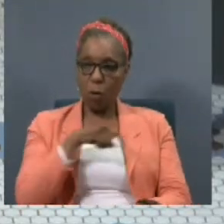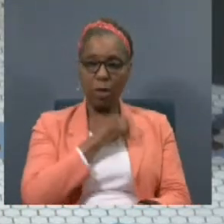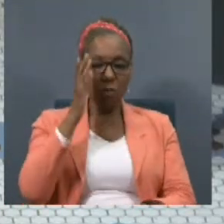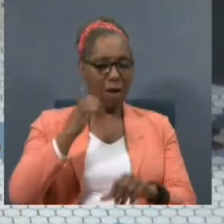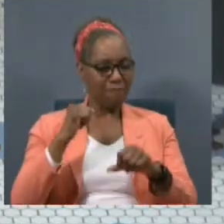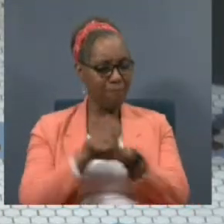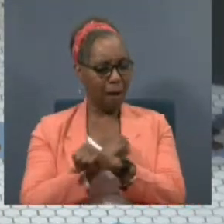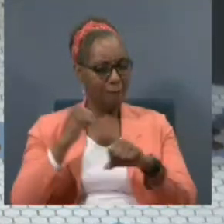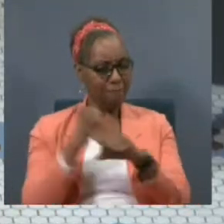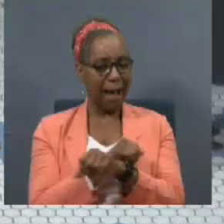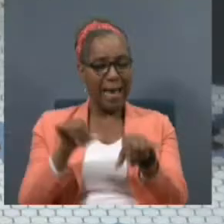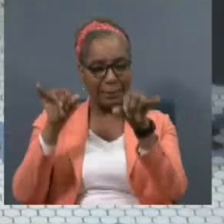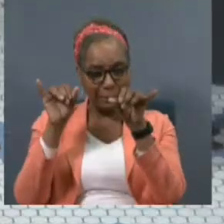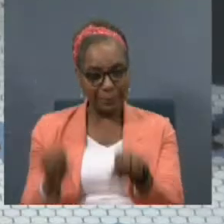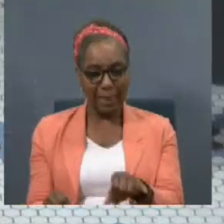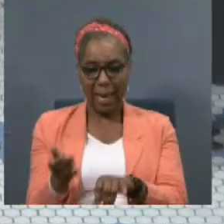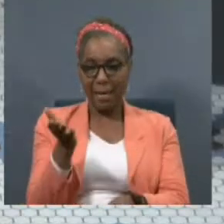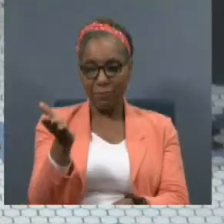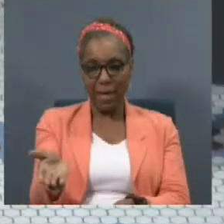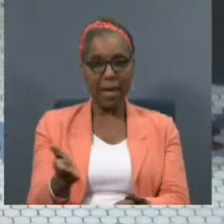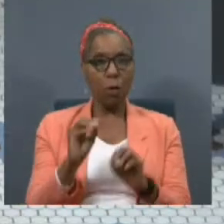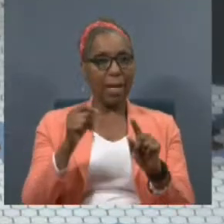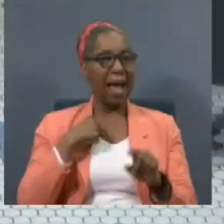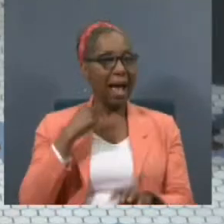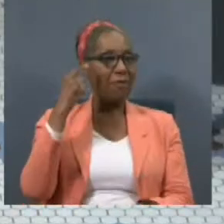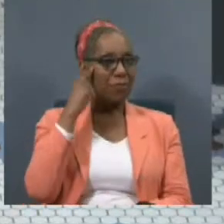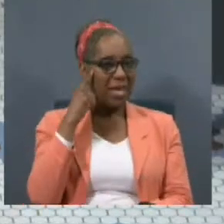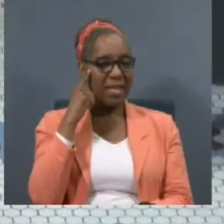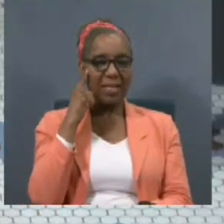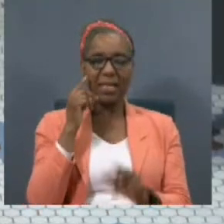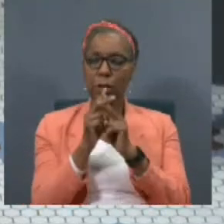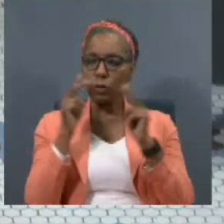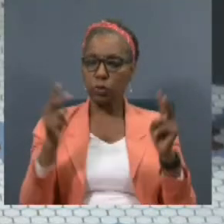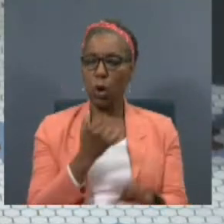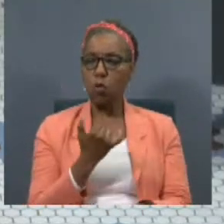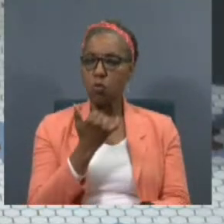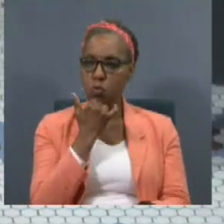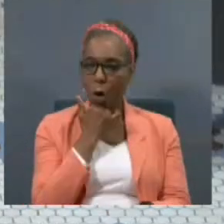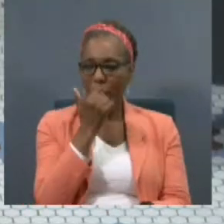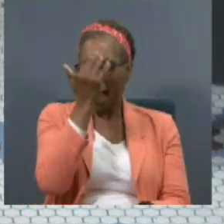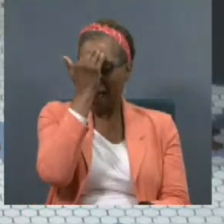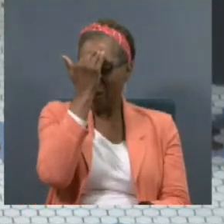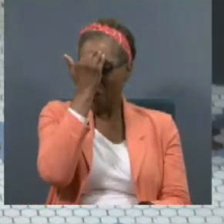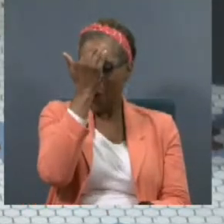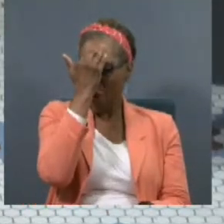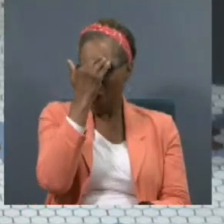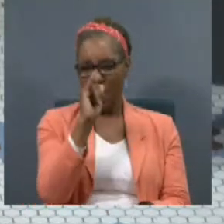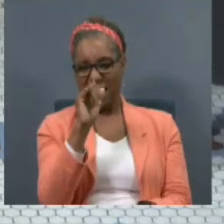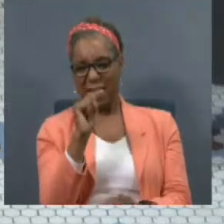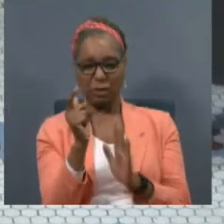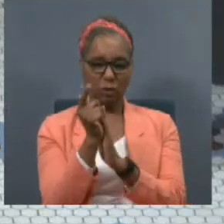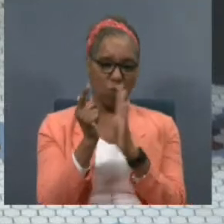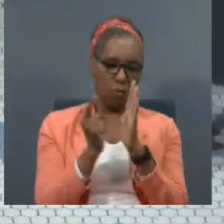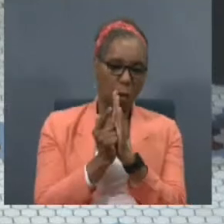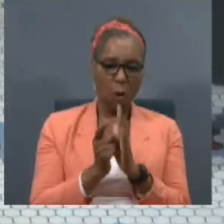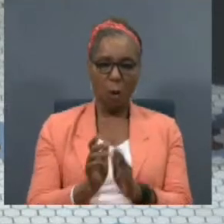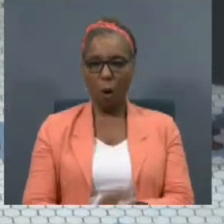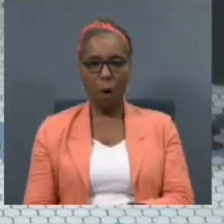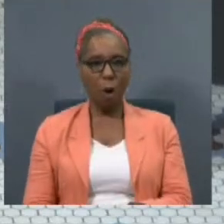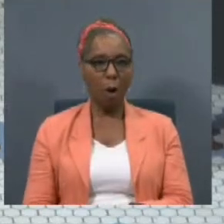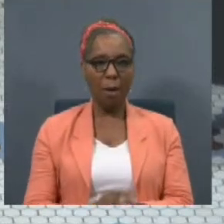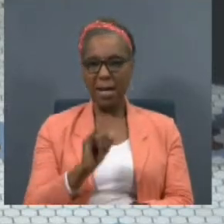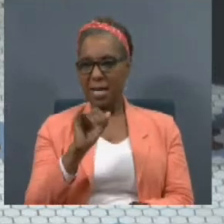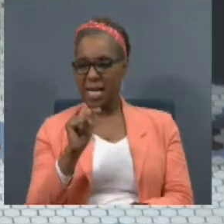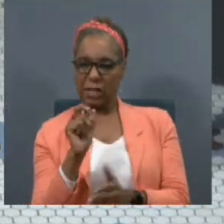and we're going to fight to stay there. I think it was so wrong And I know it's the law and